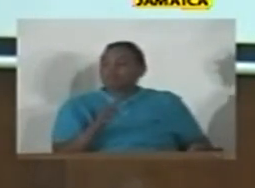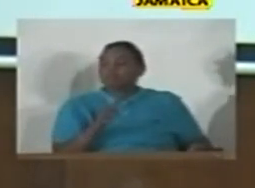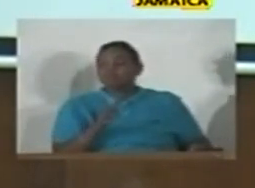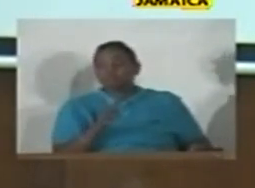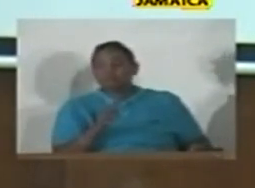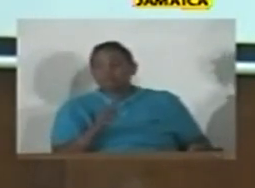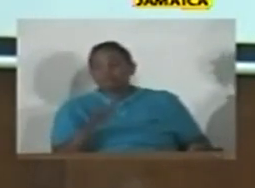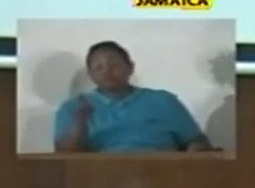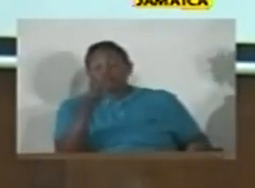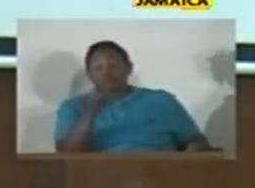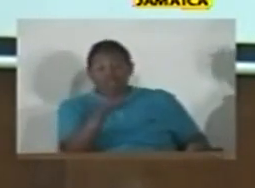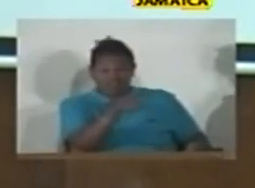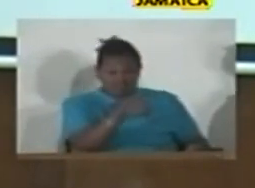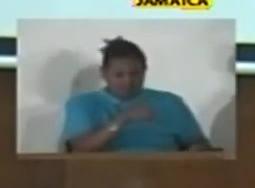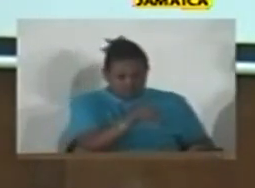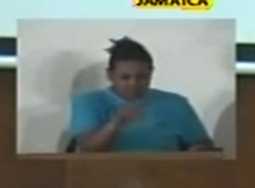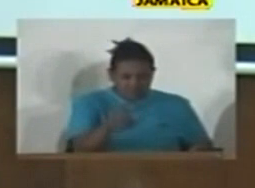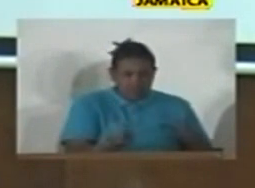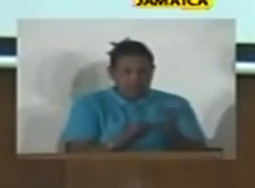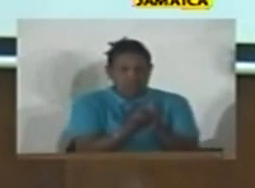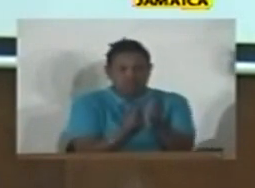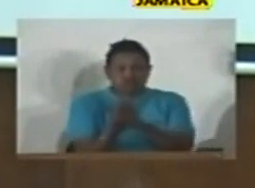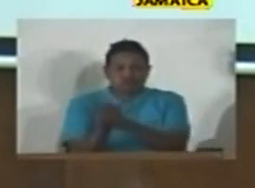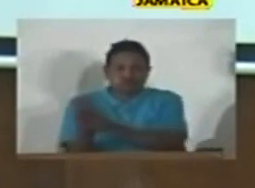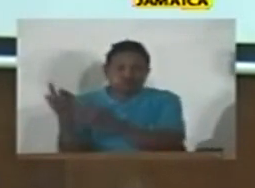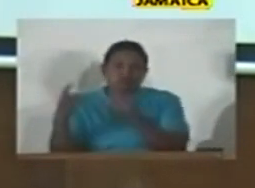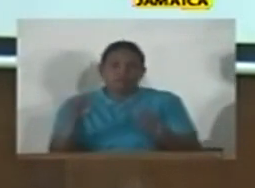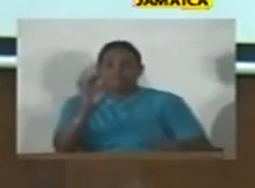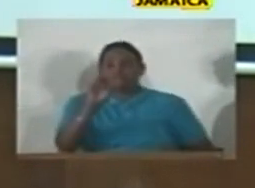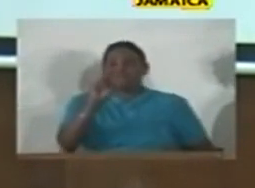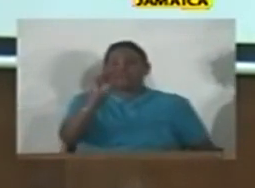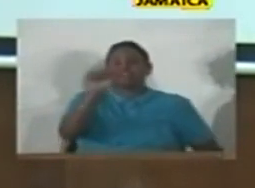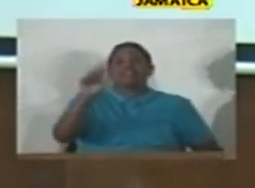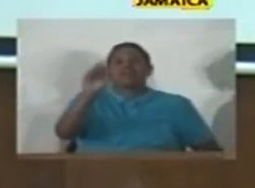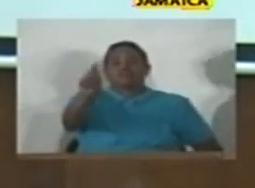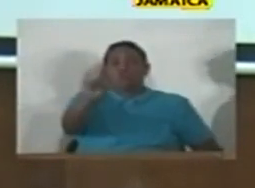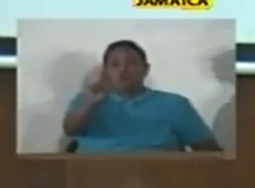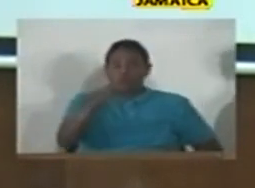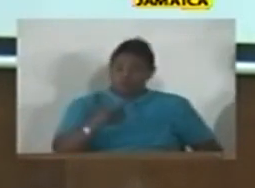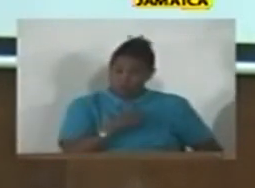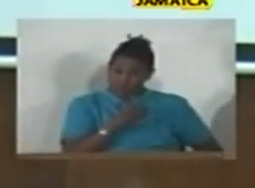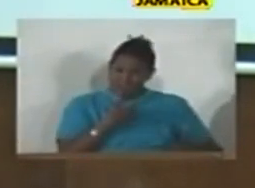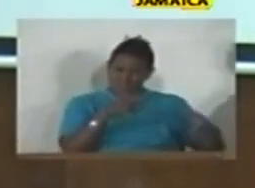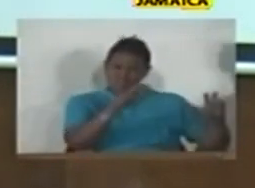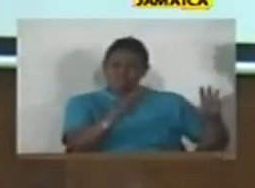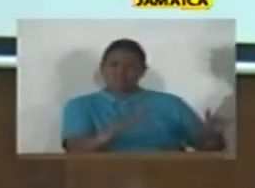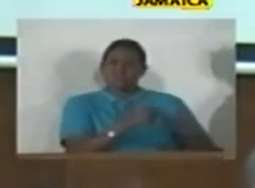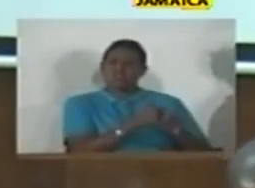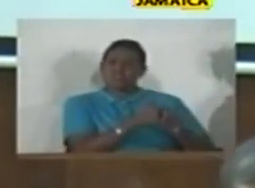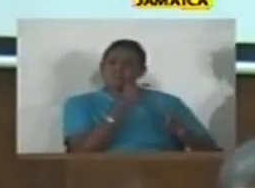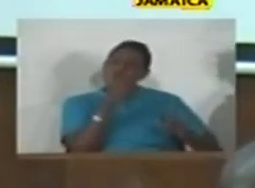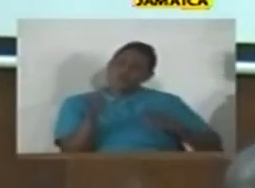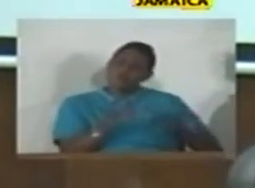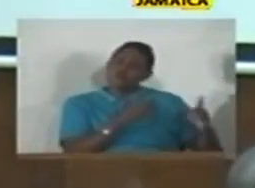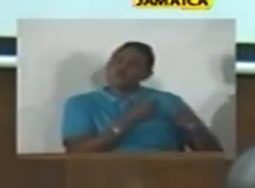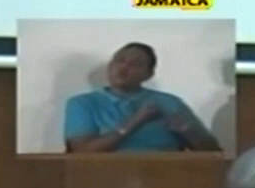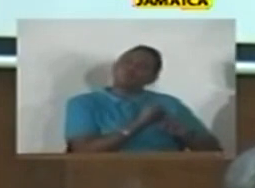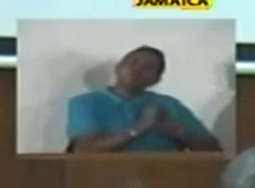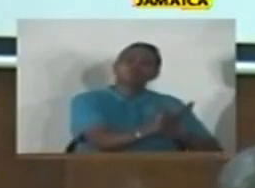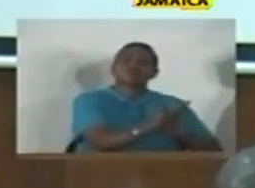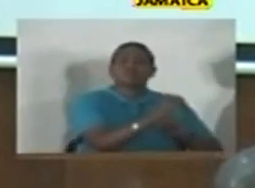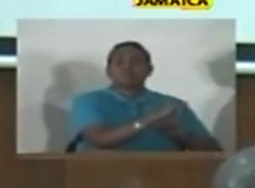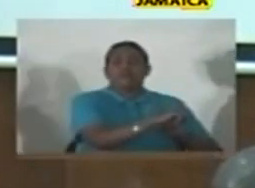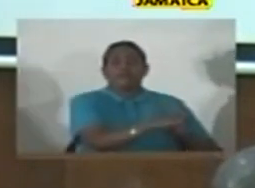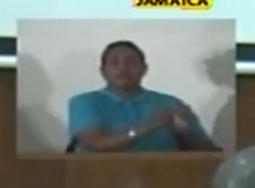fertilizer. Mr. Speaker, we have the investors who intended to build out this